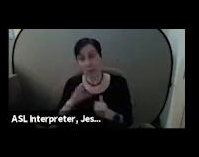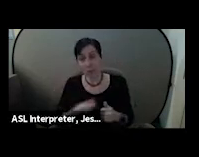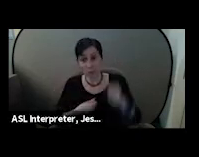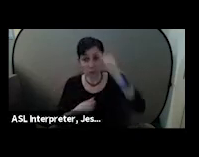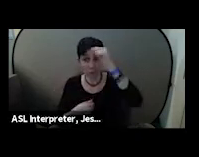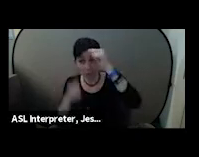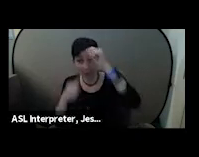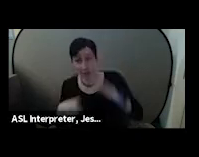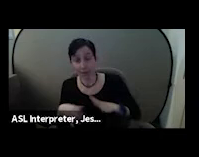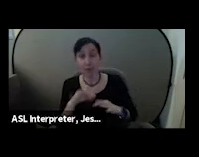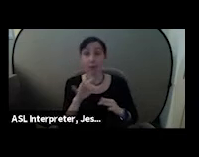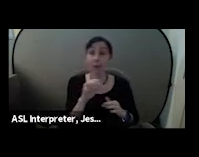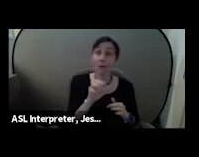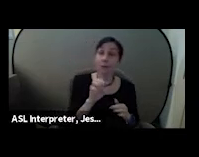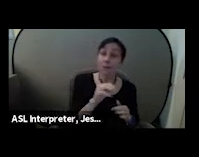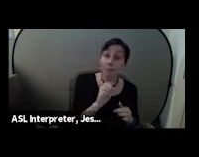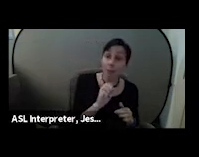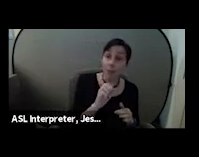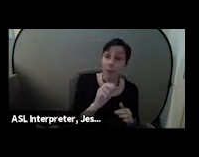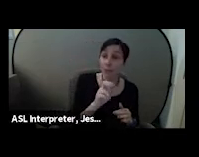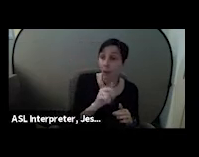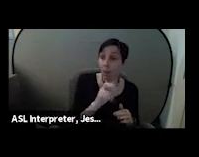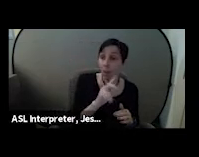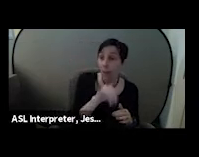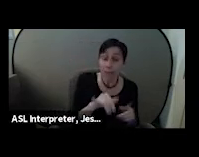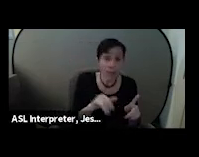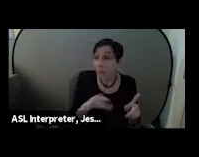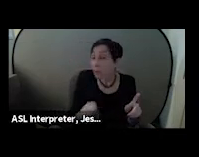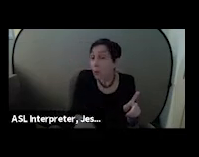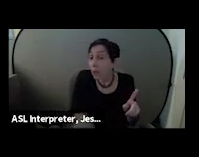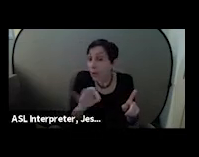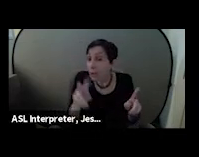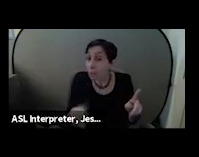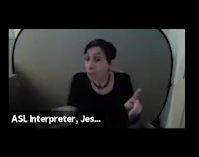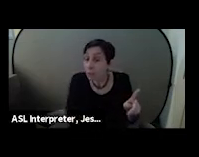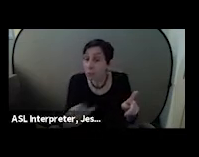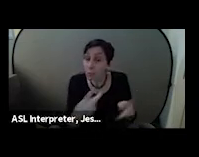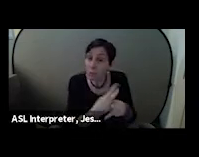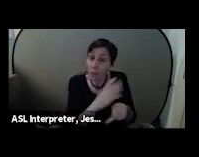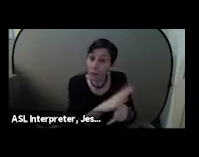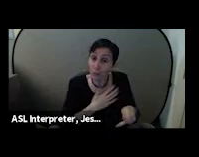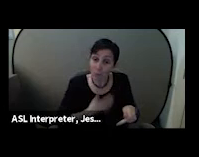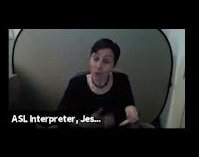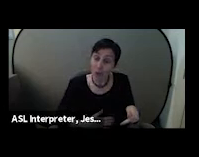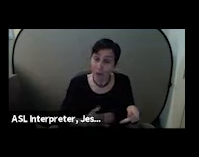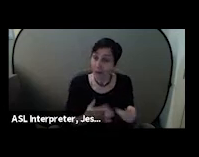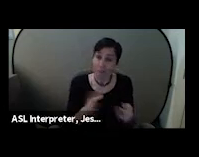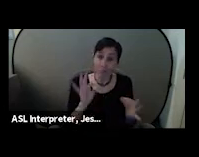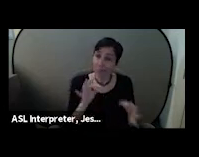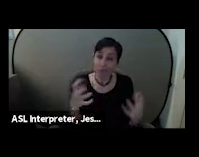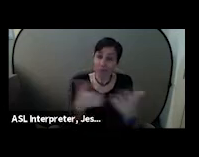fem non-binary, fem non-binary. If you can find enough people in the community to do that.